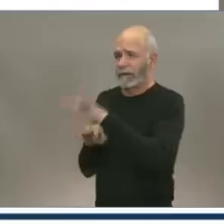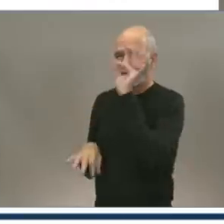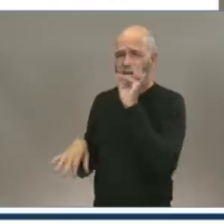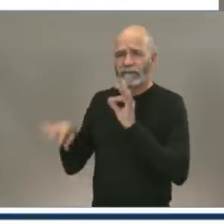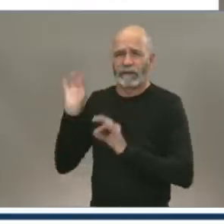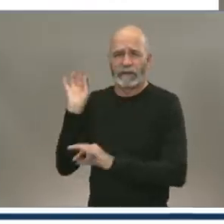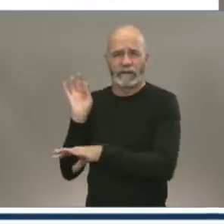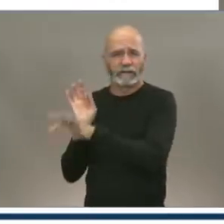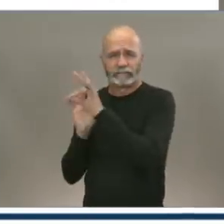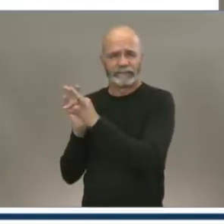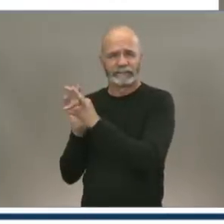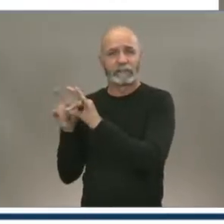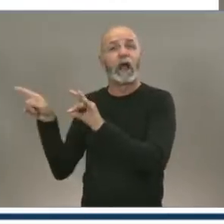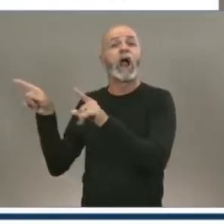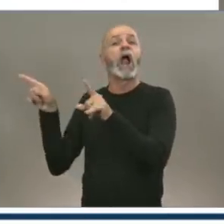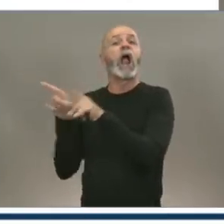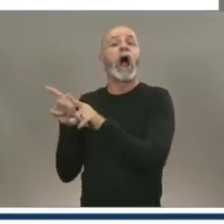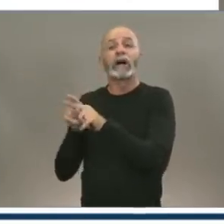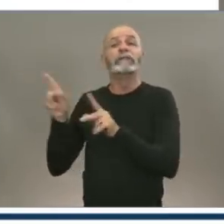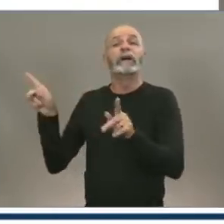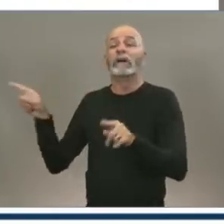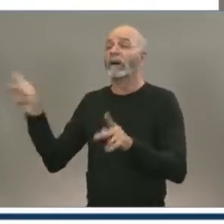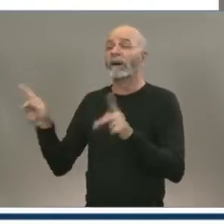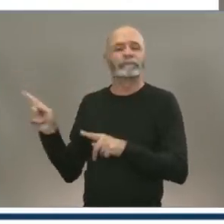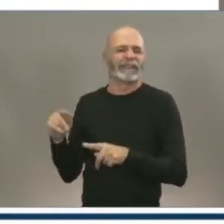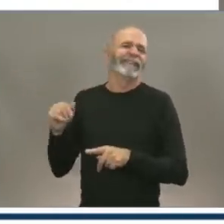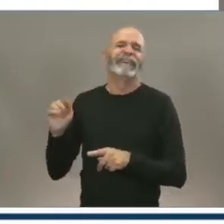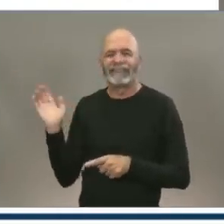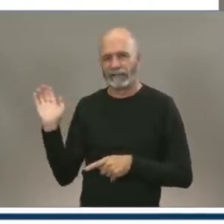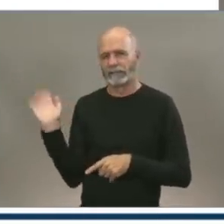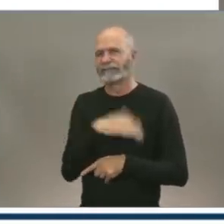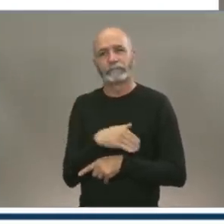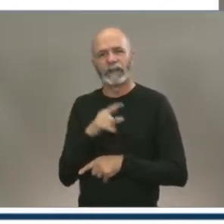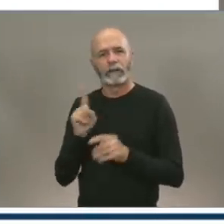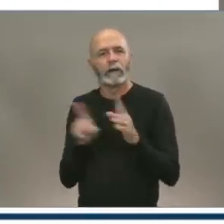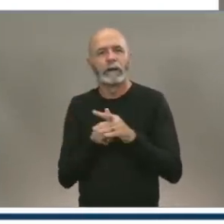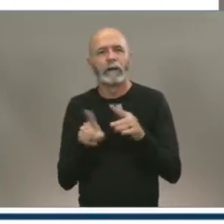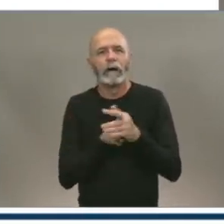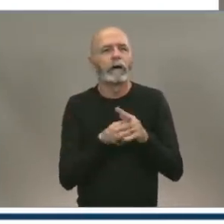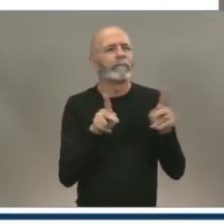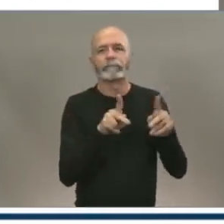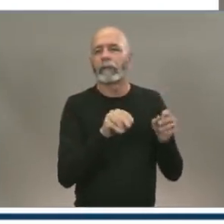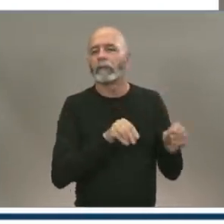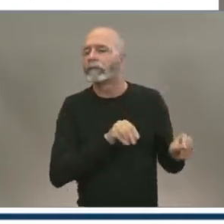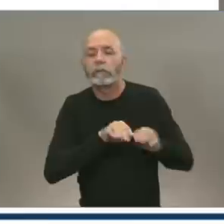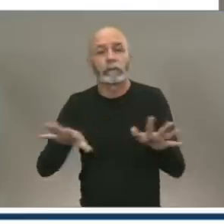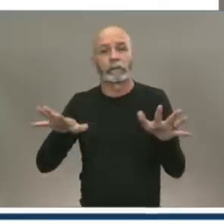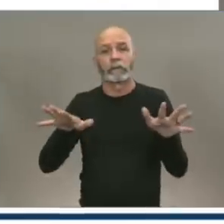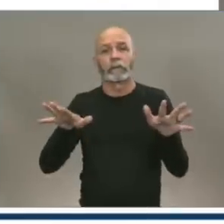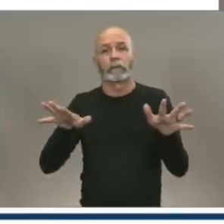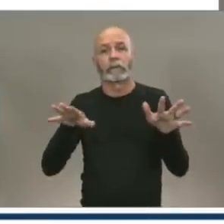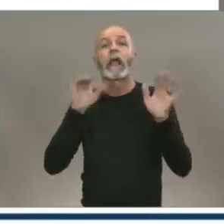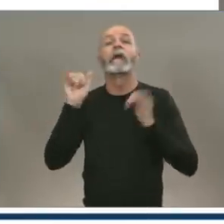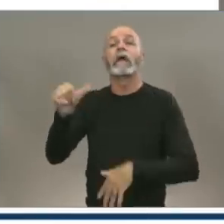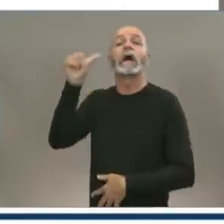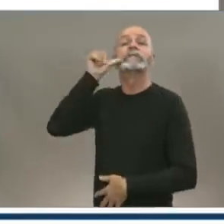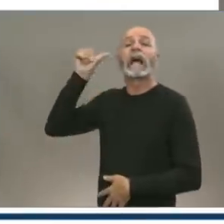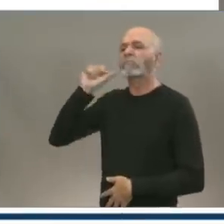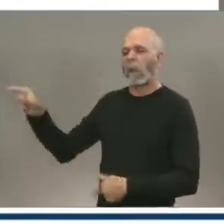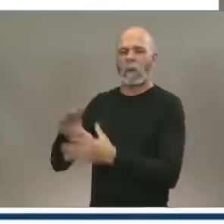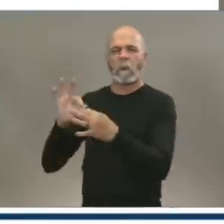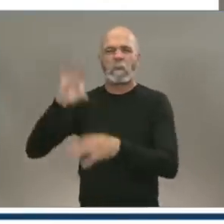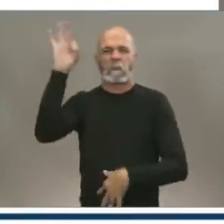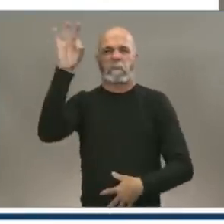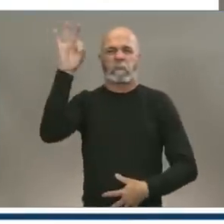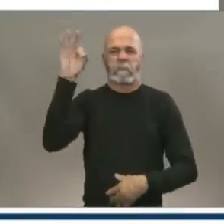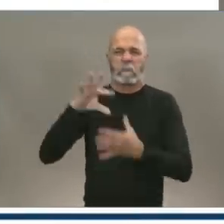the non-compliance, and quite frankly, remarks made yesterday which were entirely outrageous, push people into a corner,